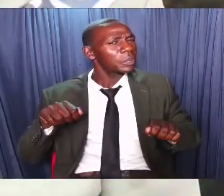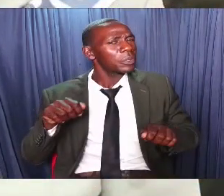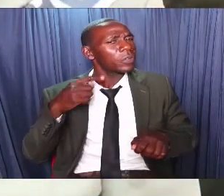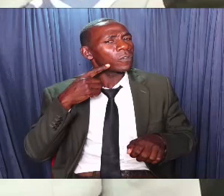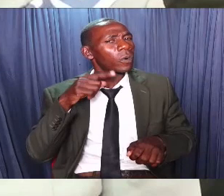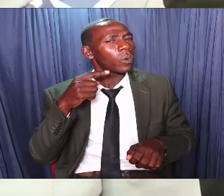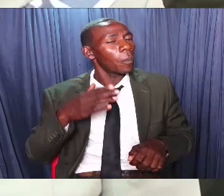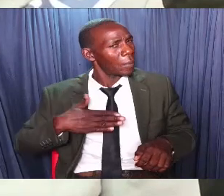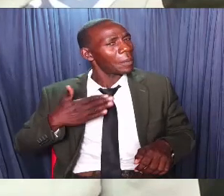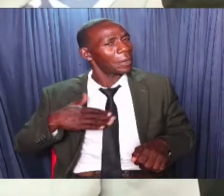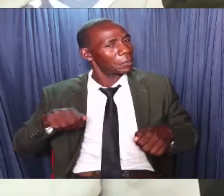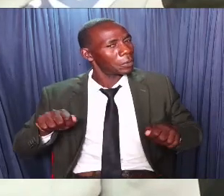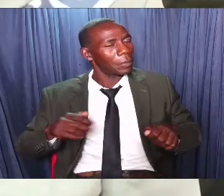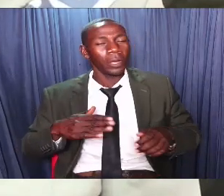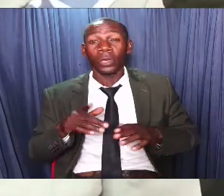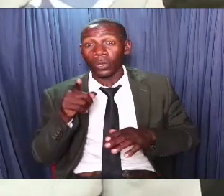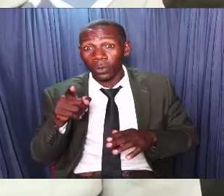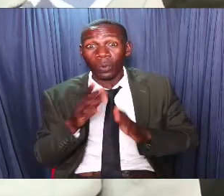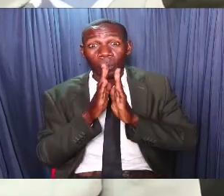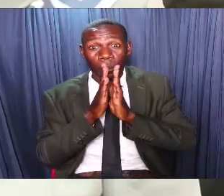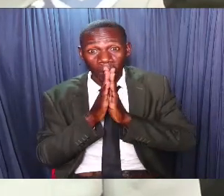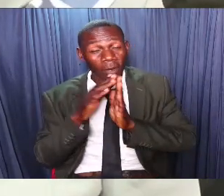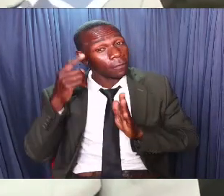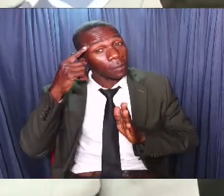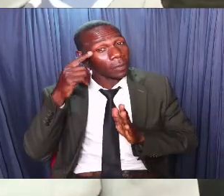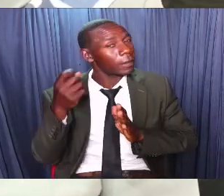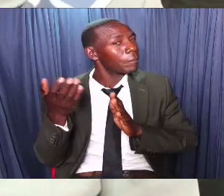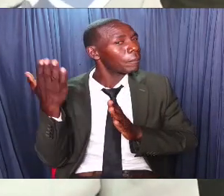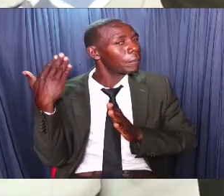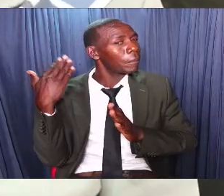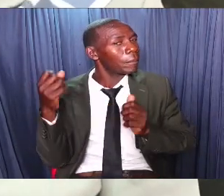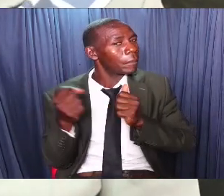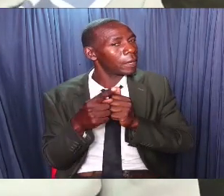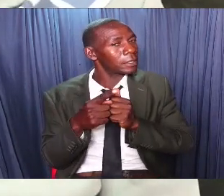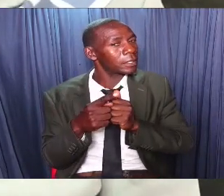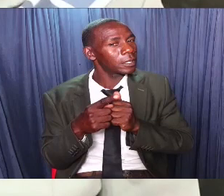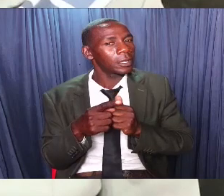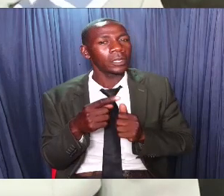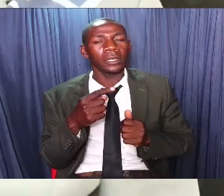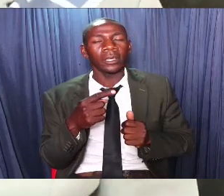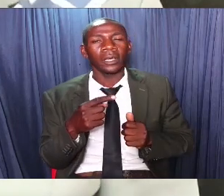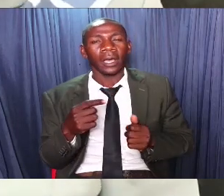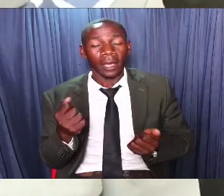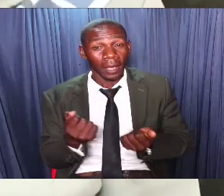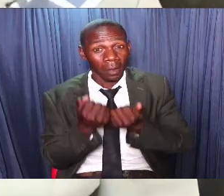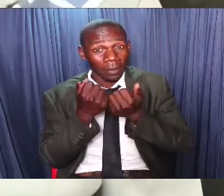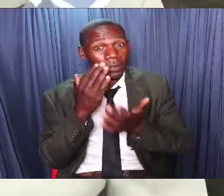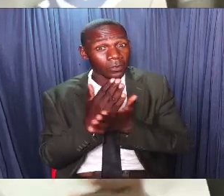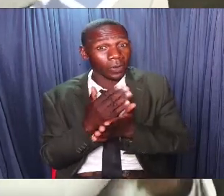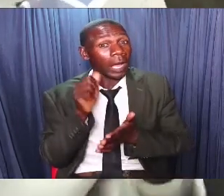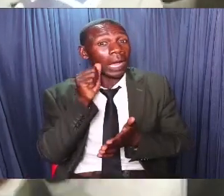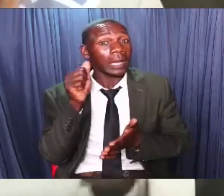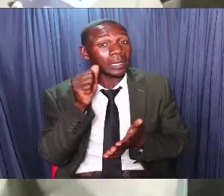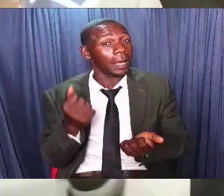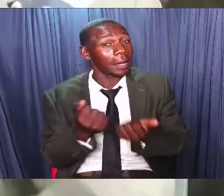whose motorbike. Ni yangu, sio uliniombea mwezi juzi. It's mine, you prayed for me to have my own. Umekule kusema tu yamekuwa, nimwambia yamekuwa. Speaking